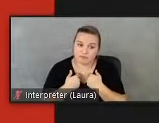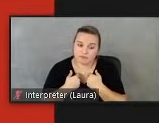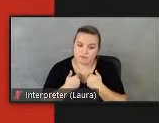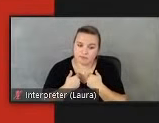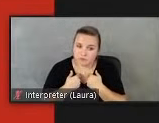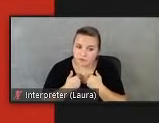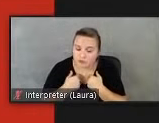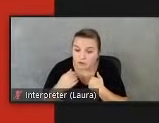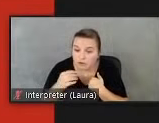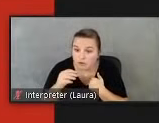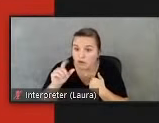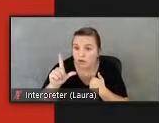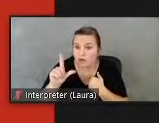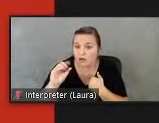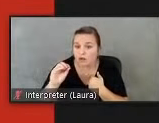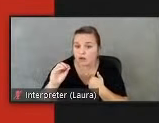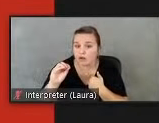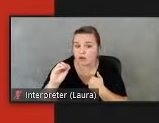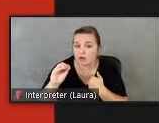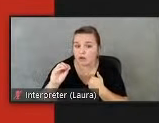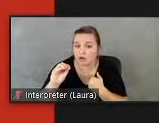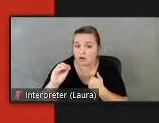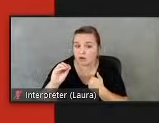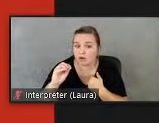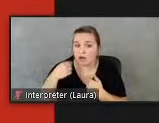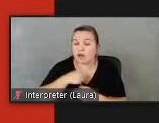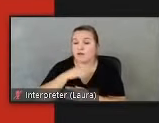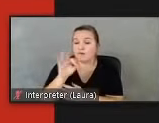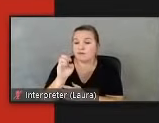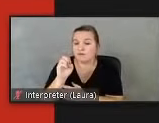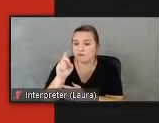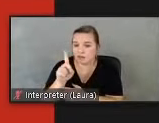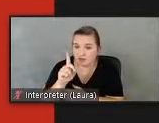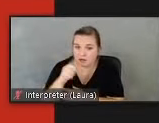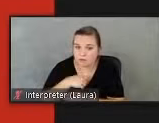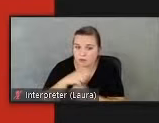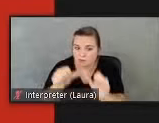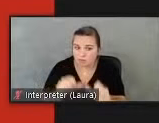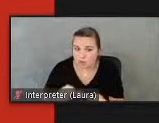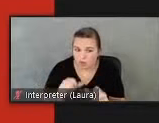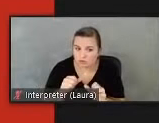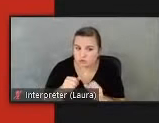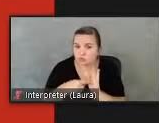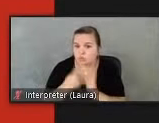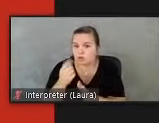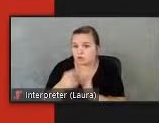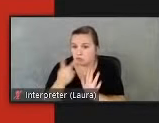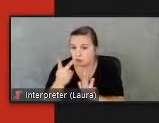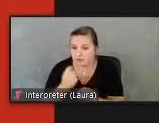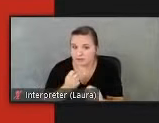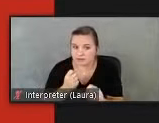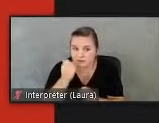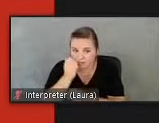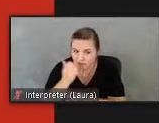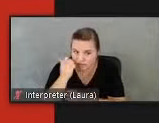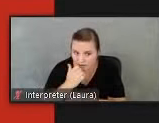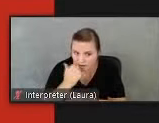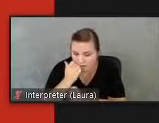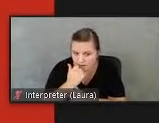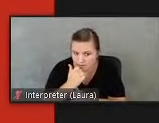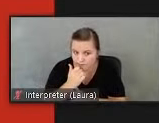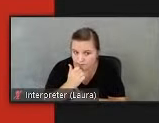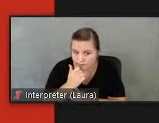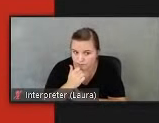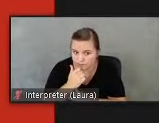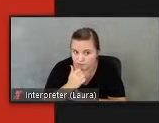Law Blog, and where we post about every once or twice a day. It's not overwhelming.